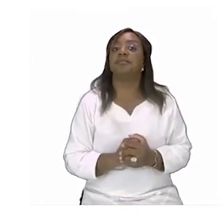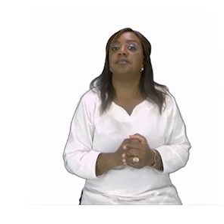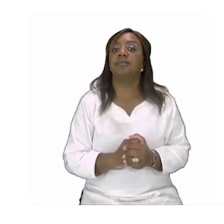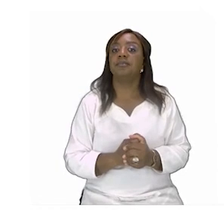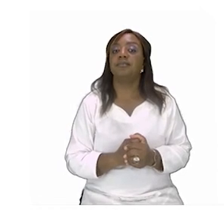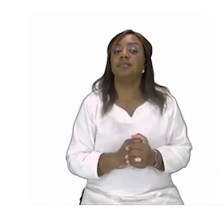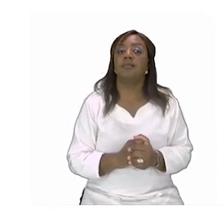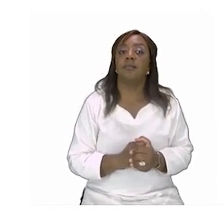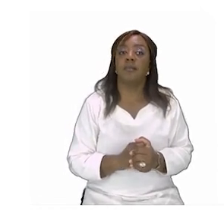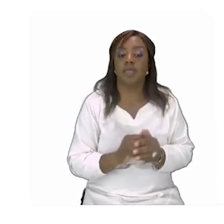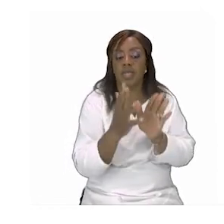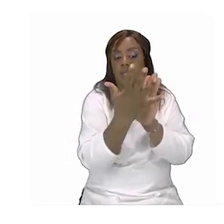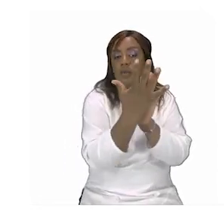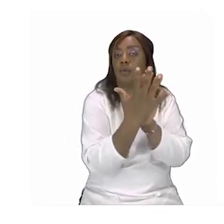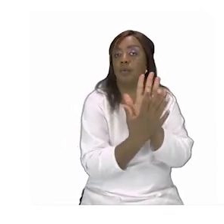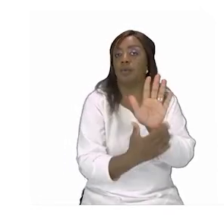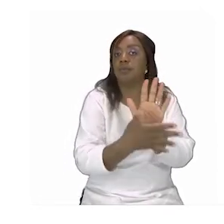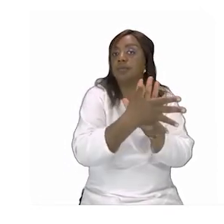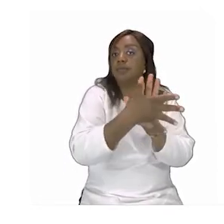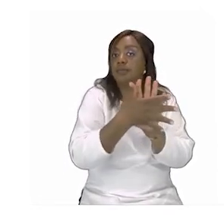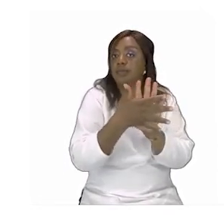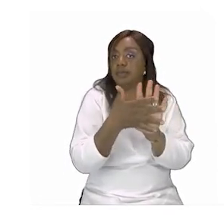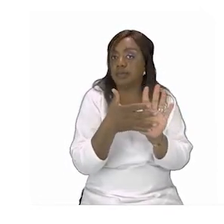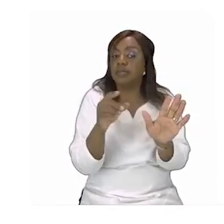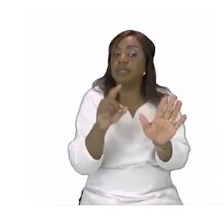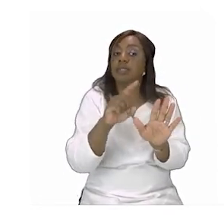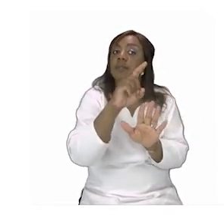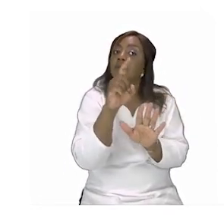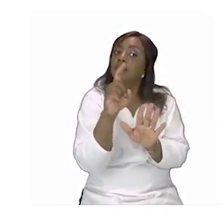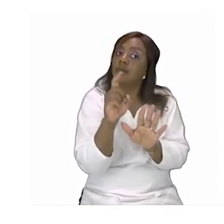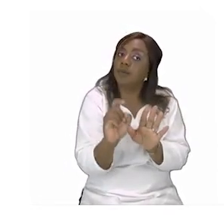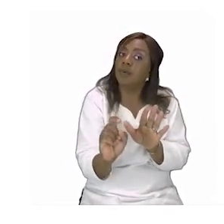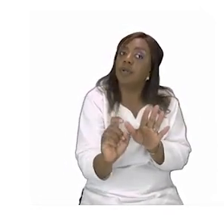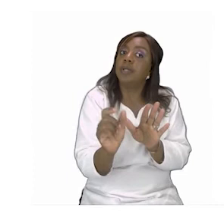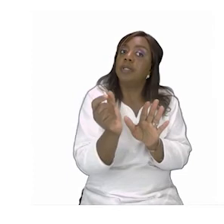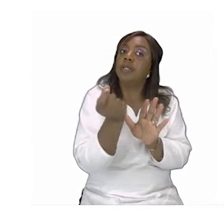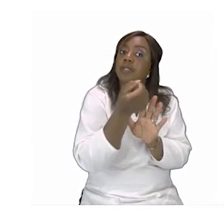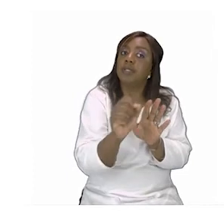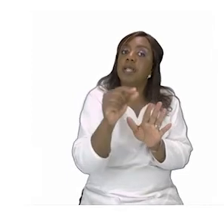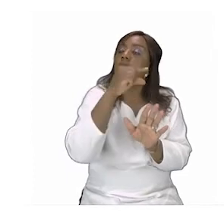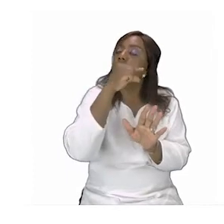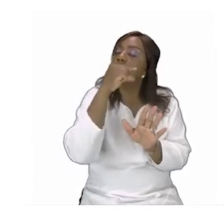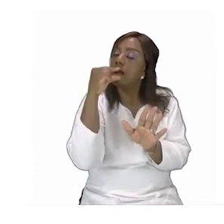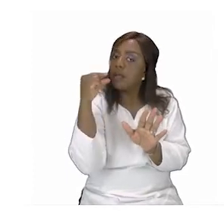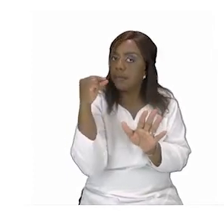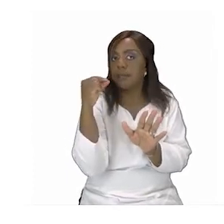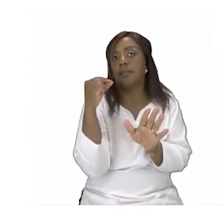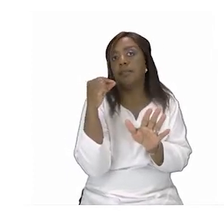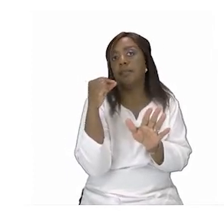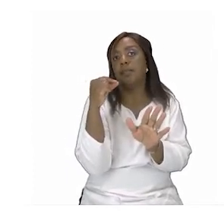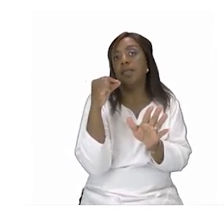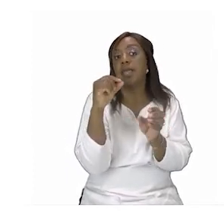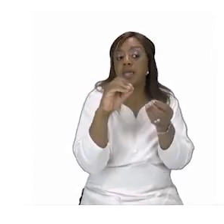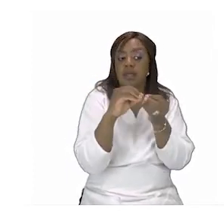On our exercise, we're now being asked to write these number names. Not just the number